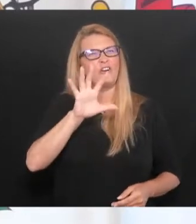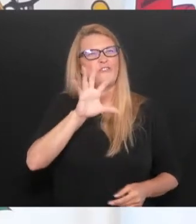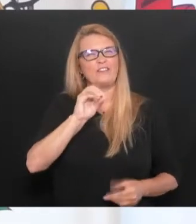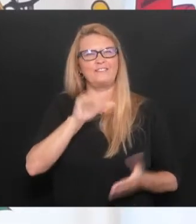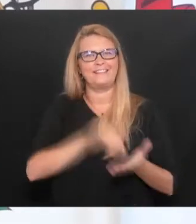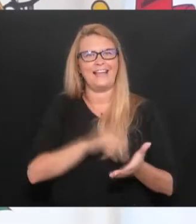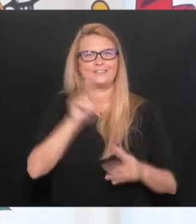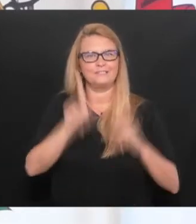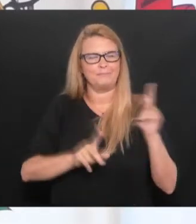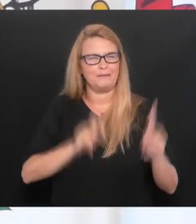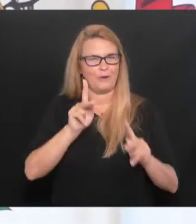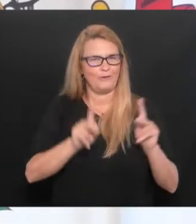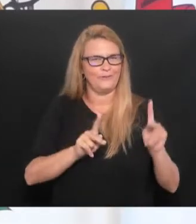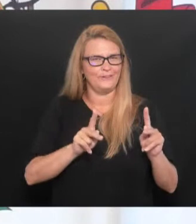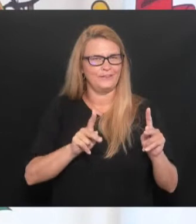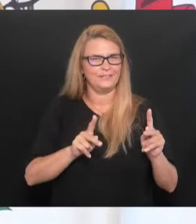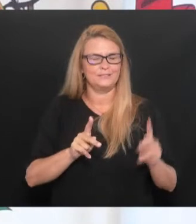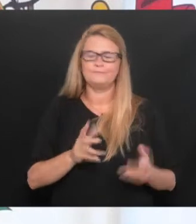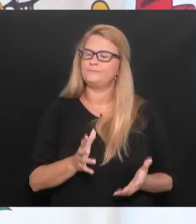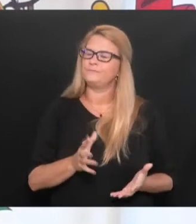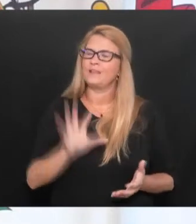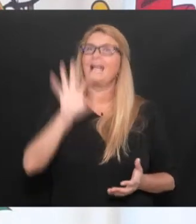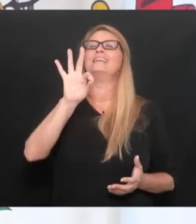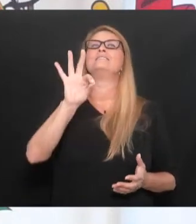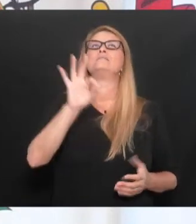whatever, and we came up with a number,